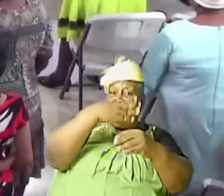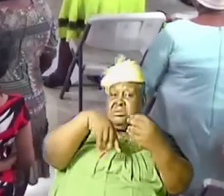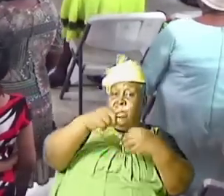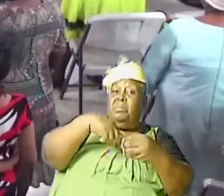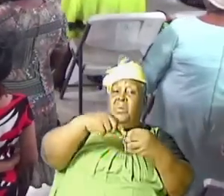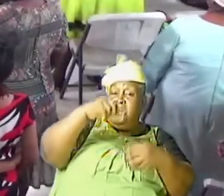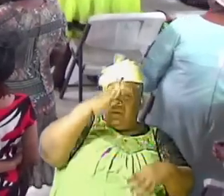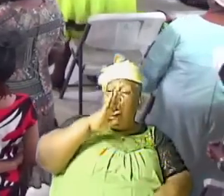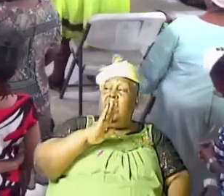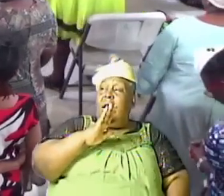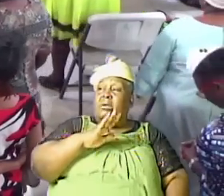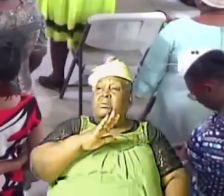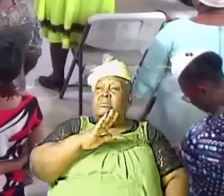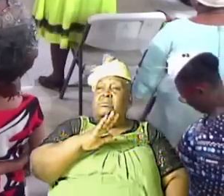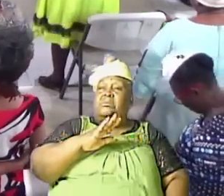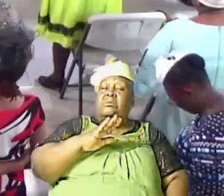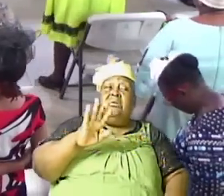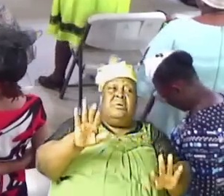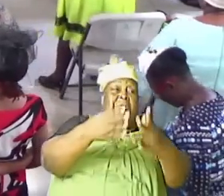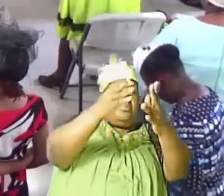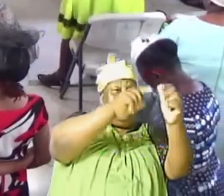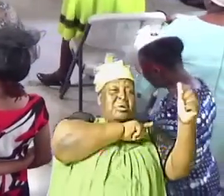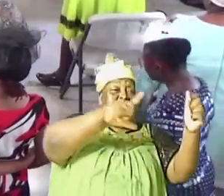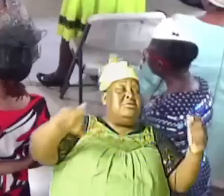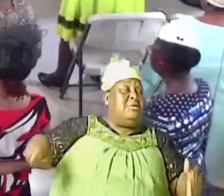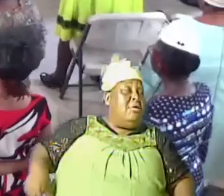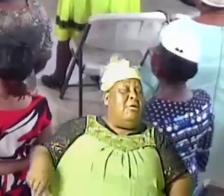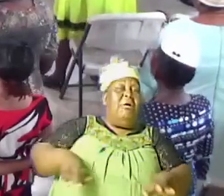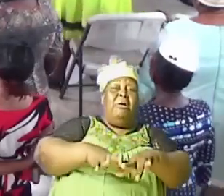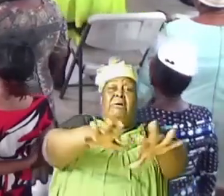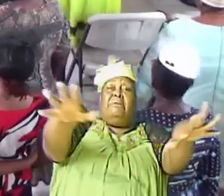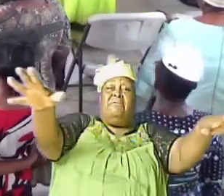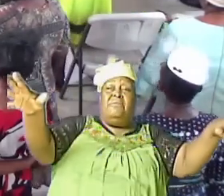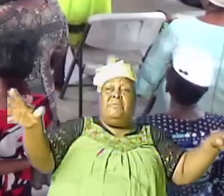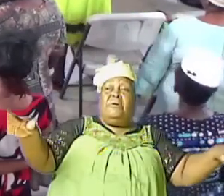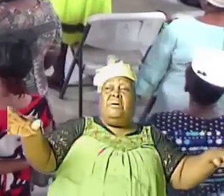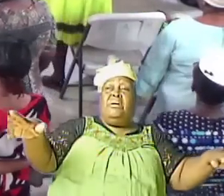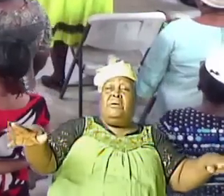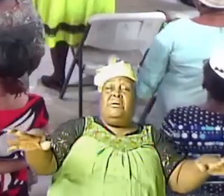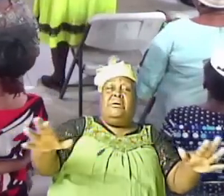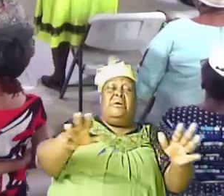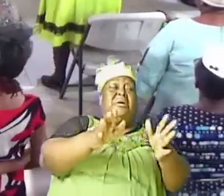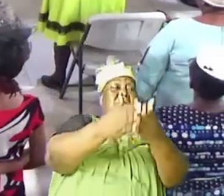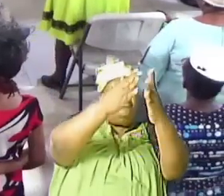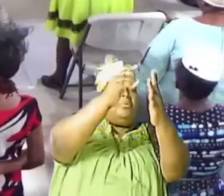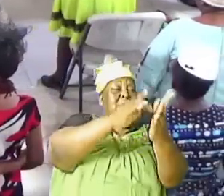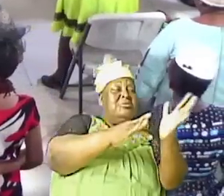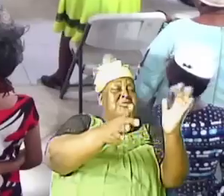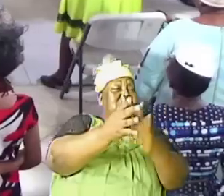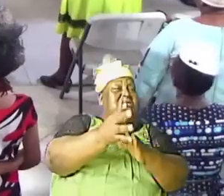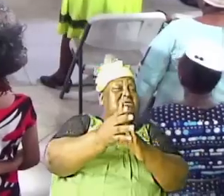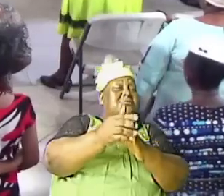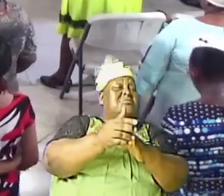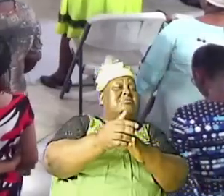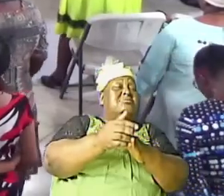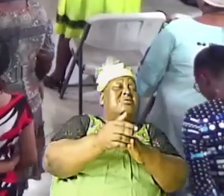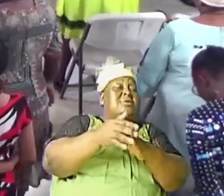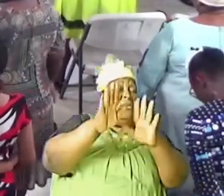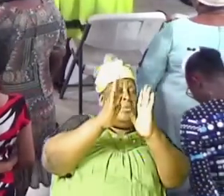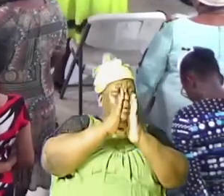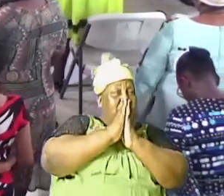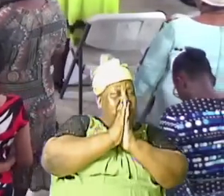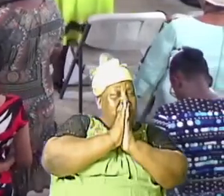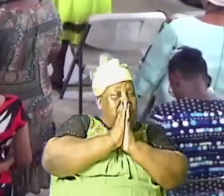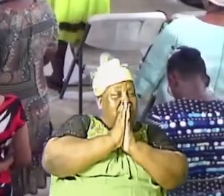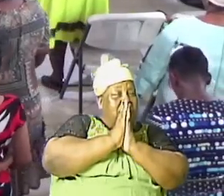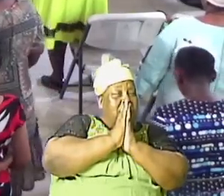God. Praise the Lord, everybody. Praise the Lord, everybody. We are going to intercede on the behalf of some